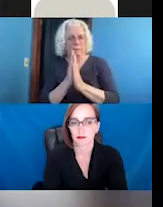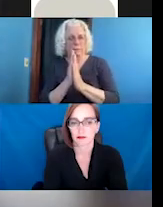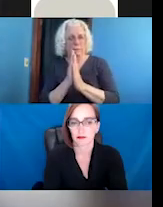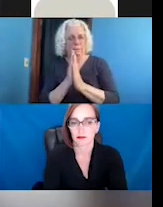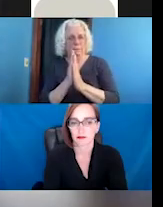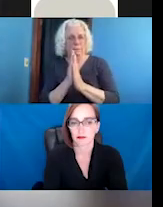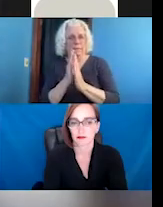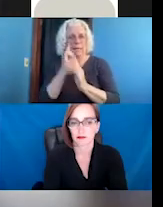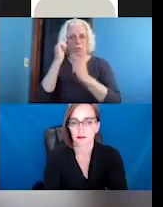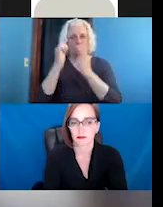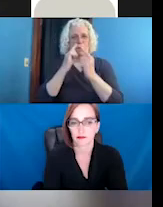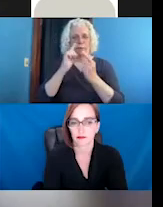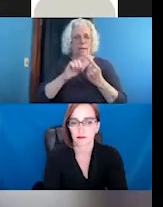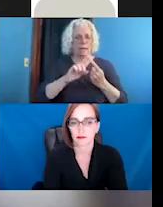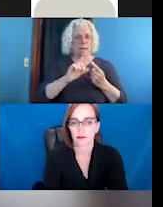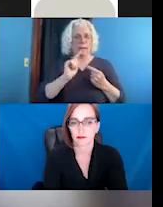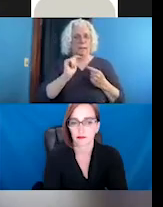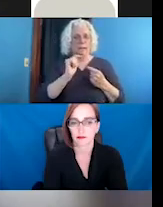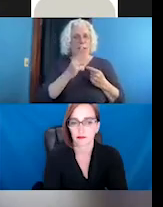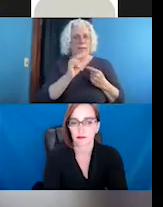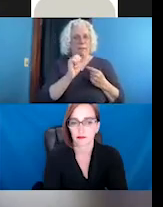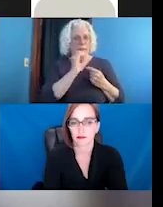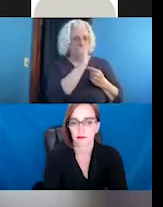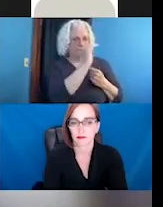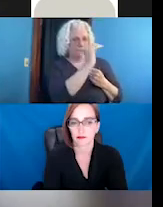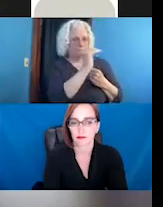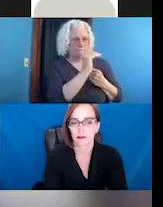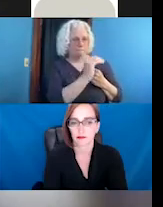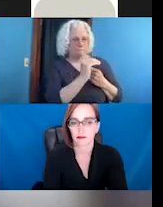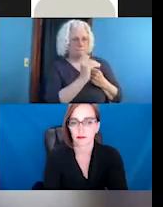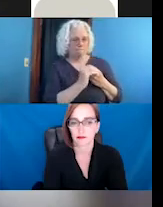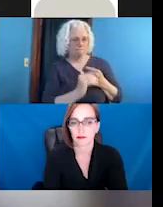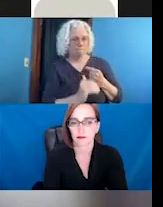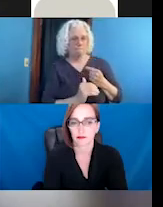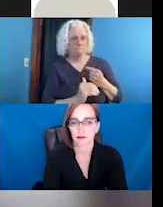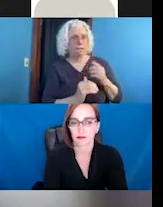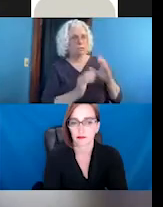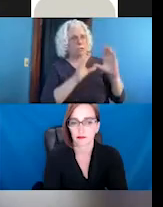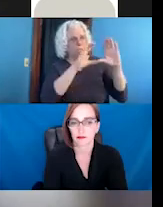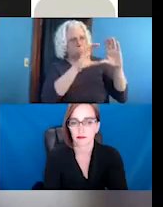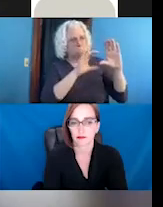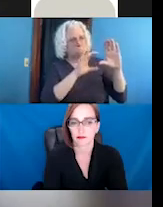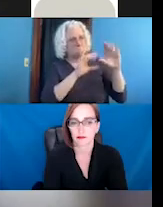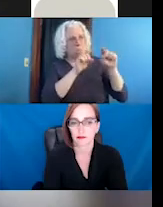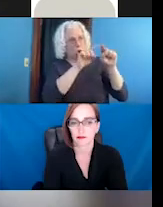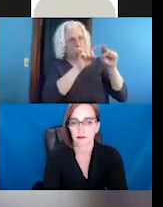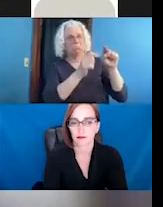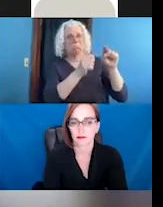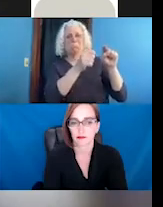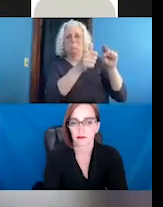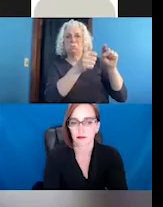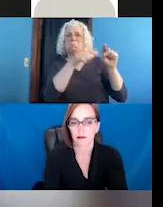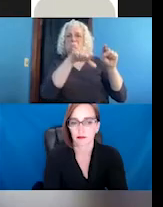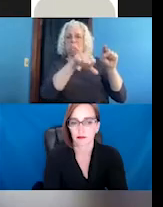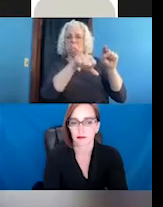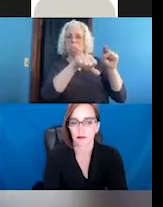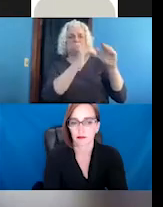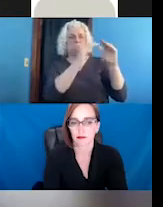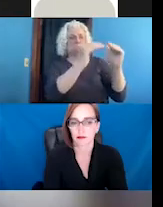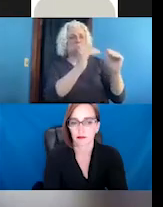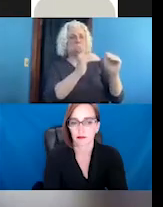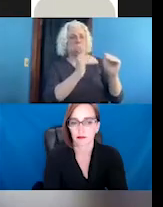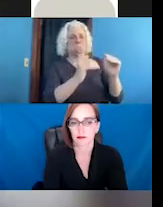the themes and just sort of thumbs up or down as to whether or not the